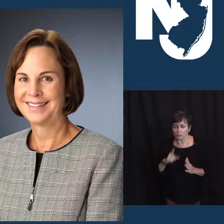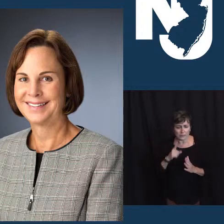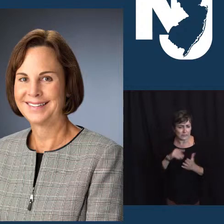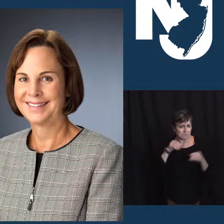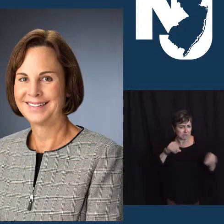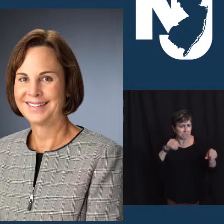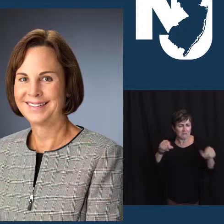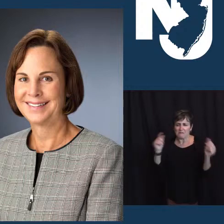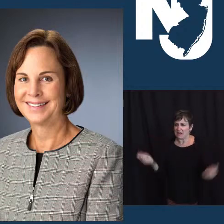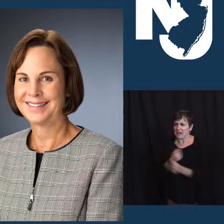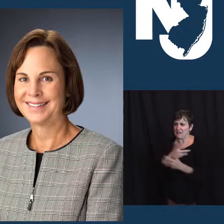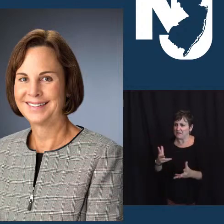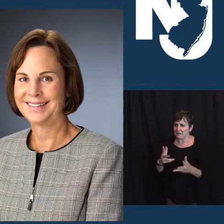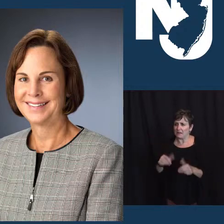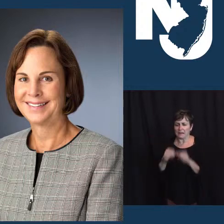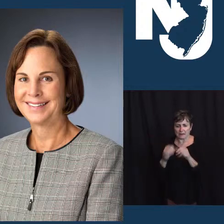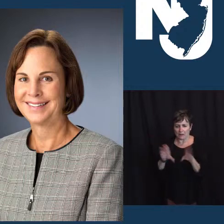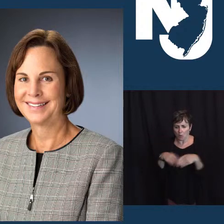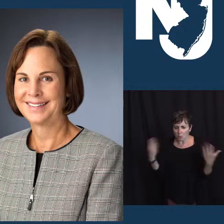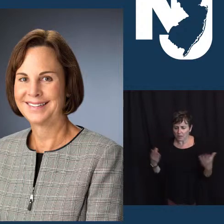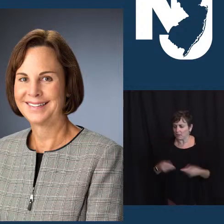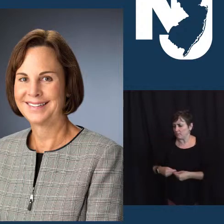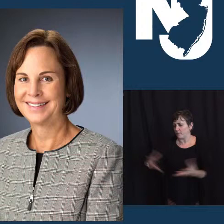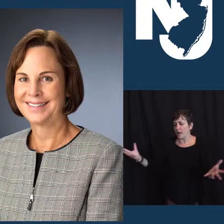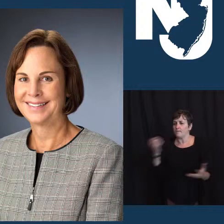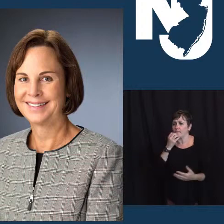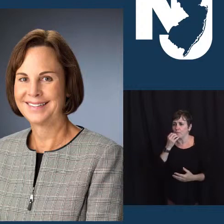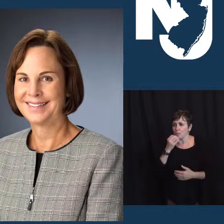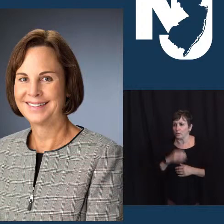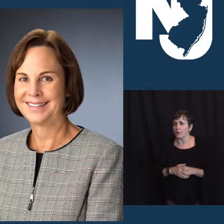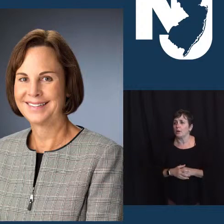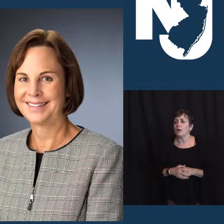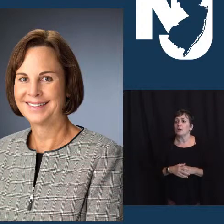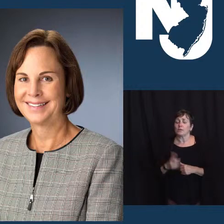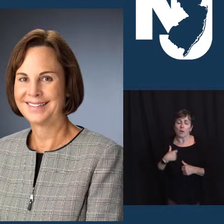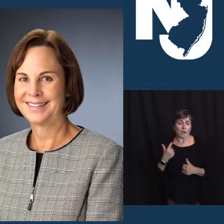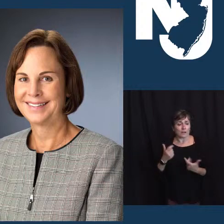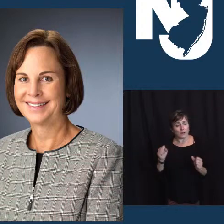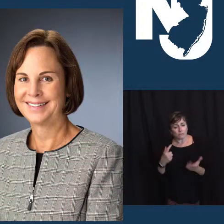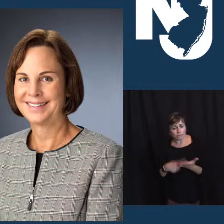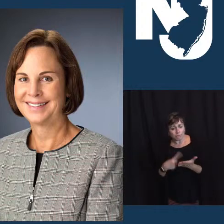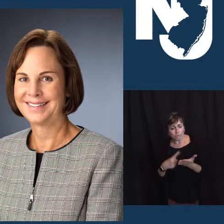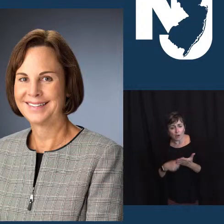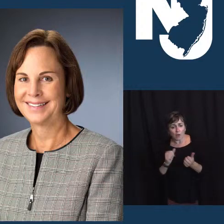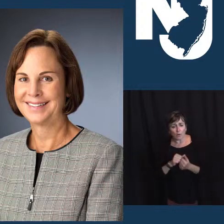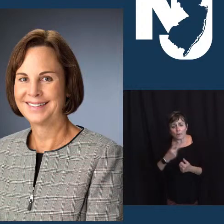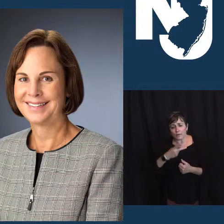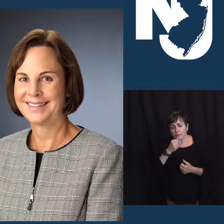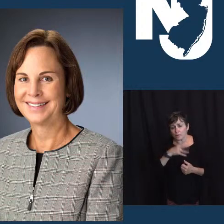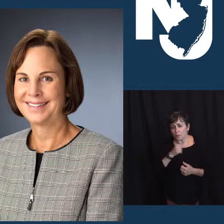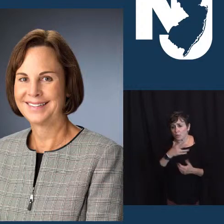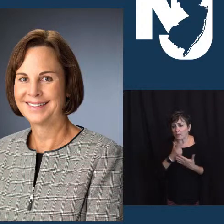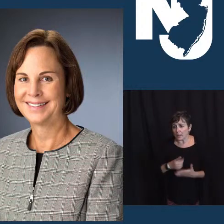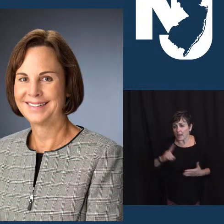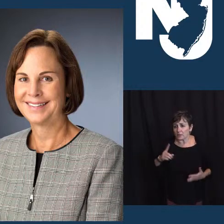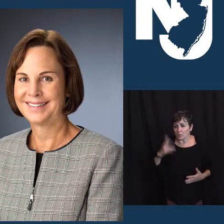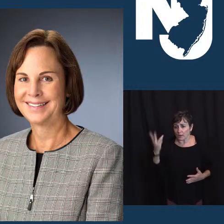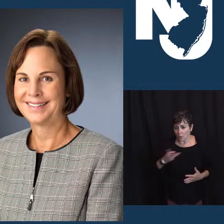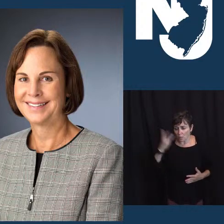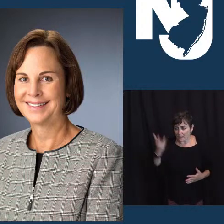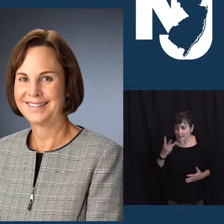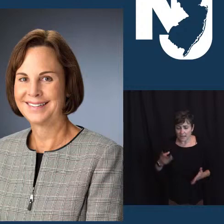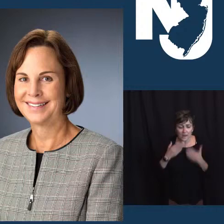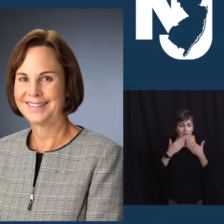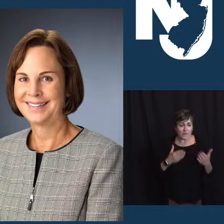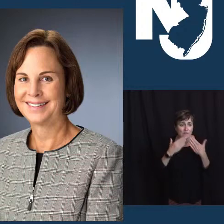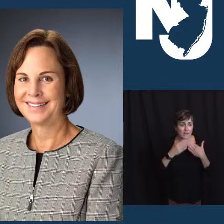expense and keep focused on the job ahead. I had the great opportunity to speak with Linda and Lauren last Wednesday and to thank them for everything Fulfill